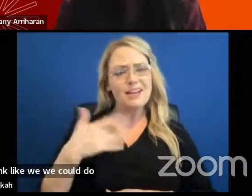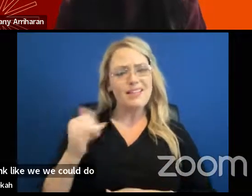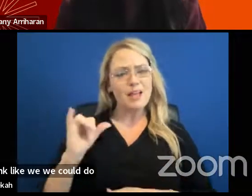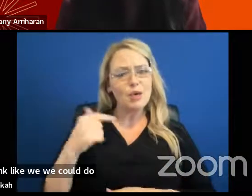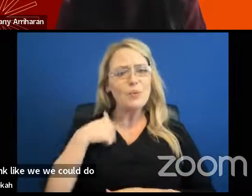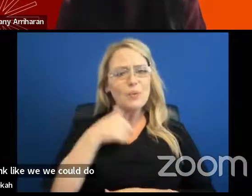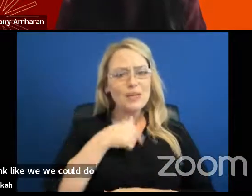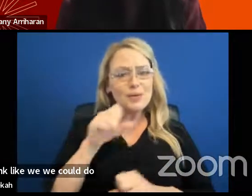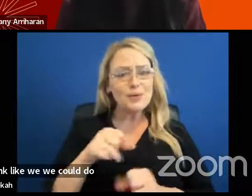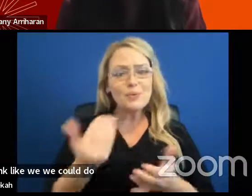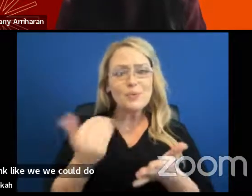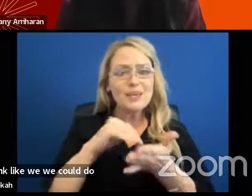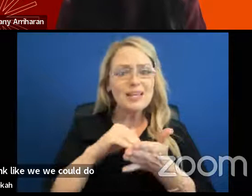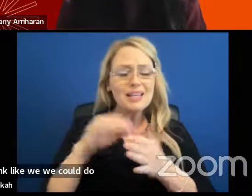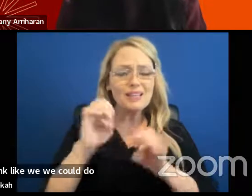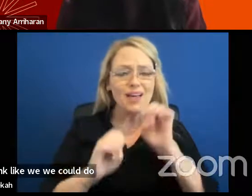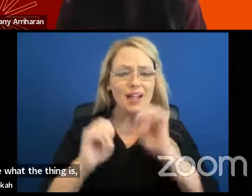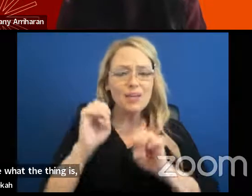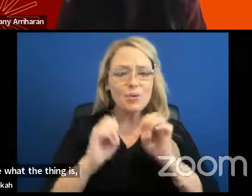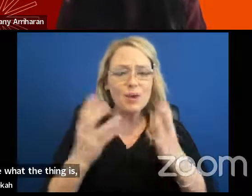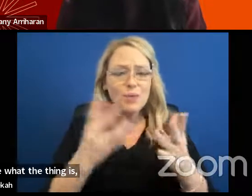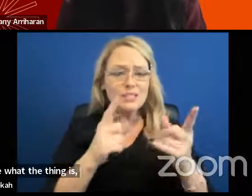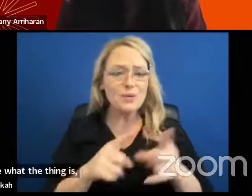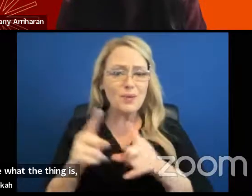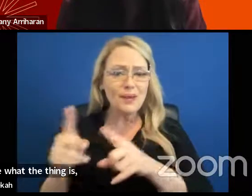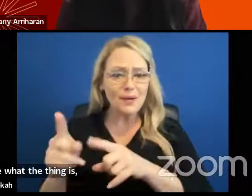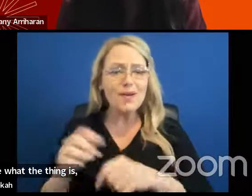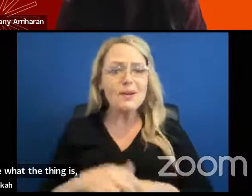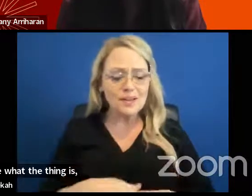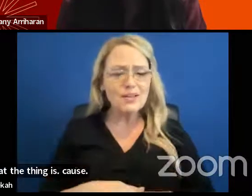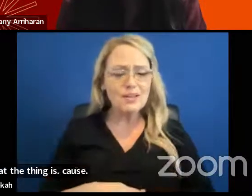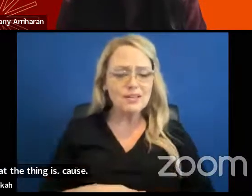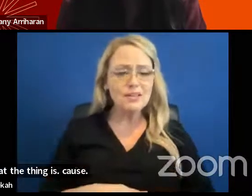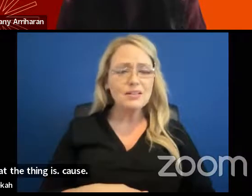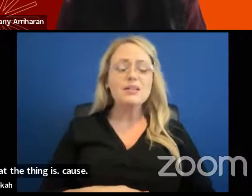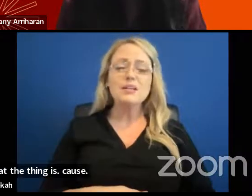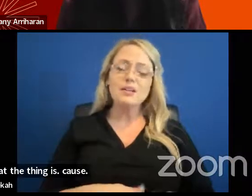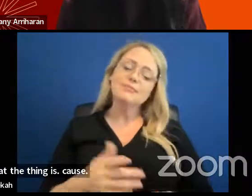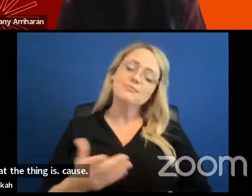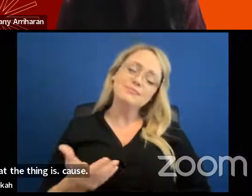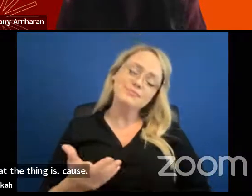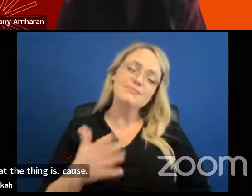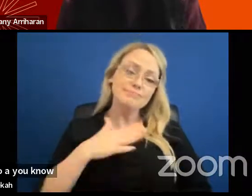reevaluation of what the thing is, because even I default to